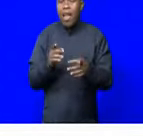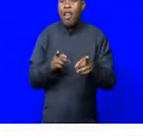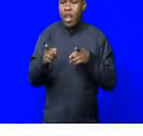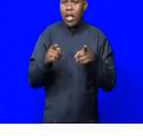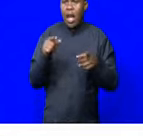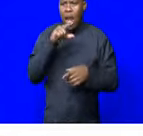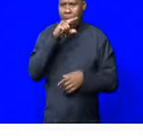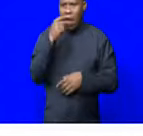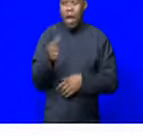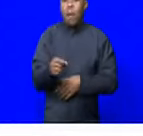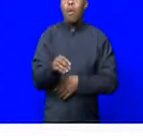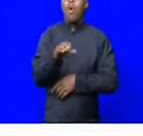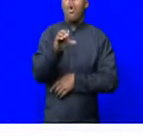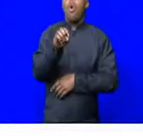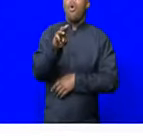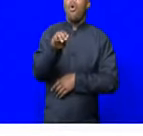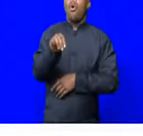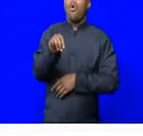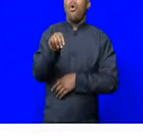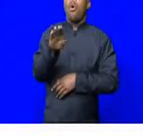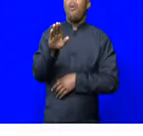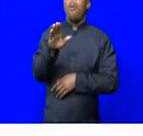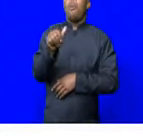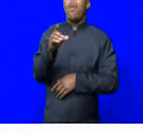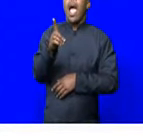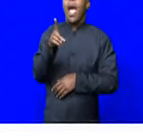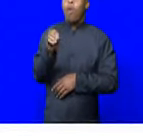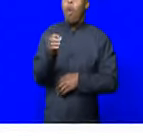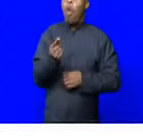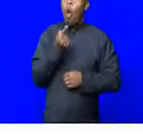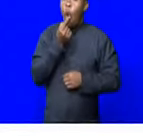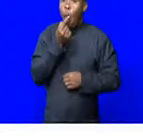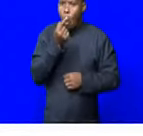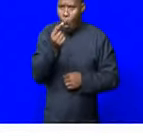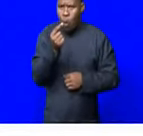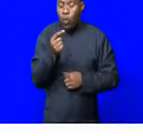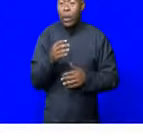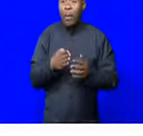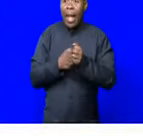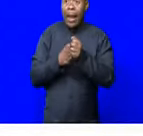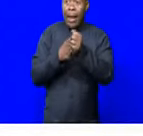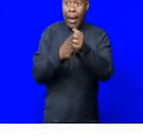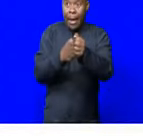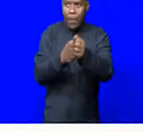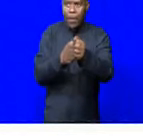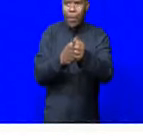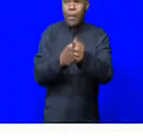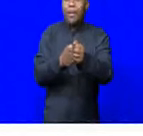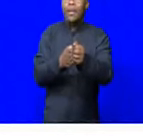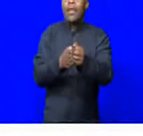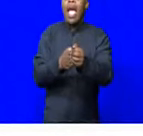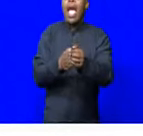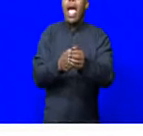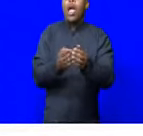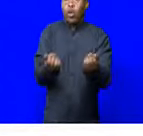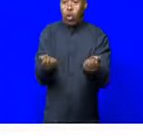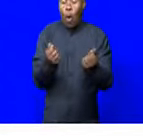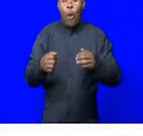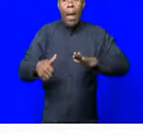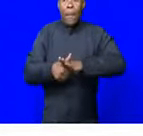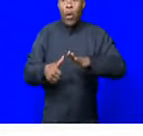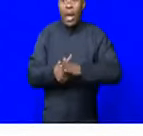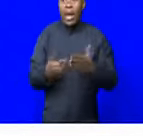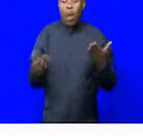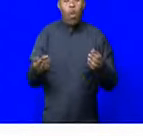they struggle to implement or meet the needs of their members. Ombado was speaking during the last day of the SACA 2022